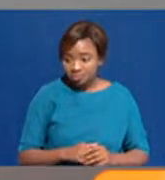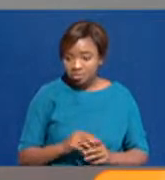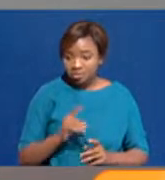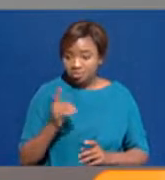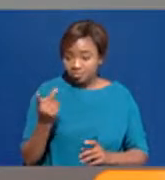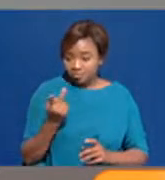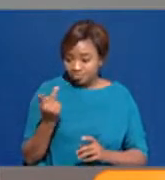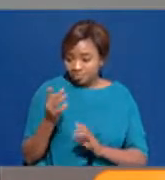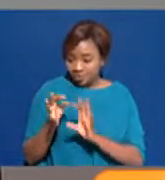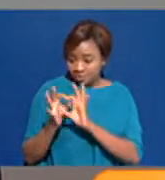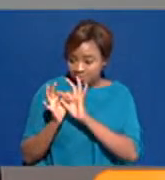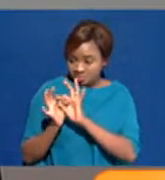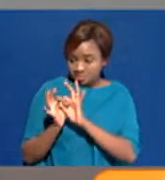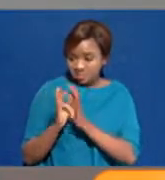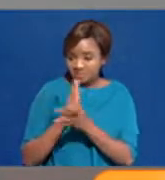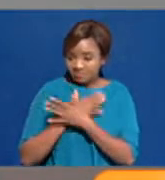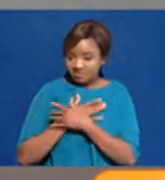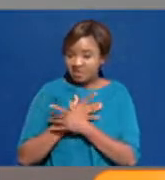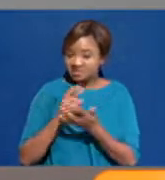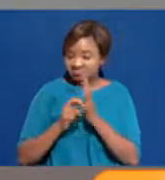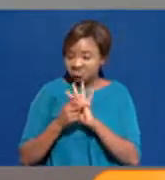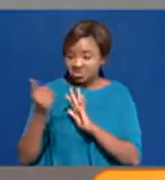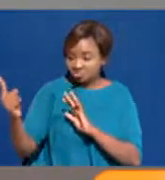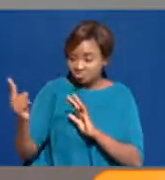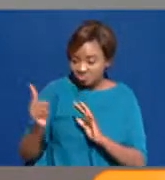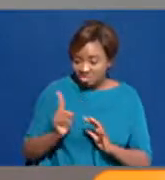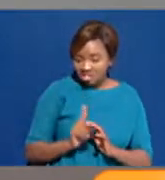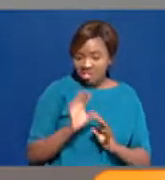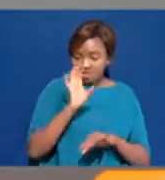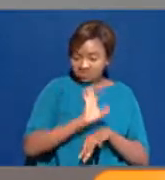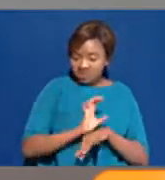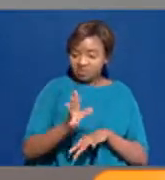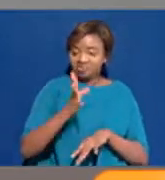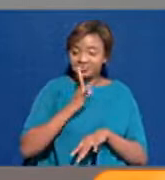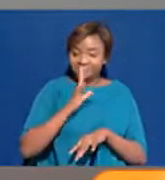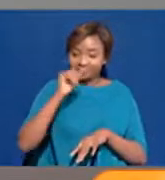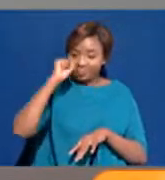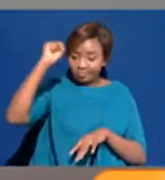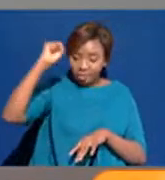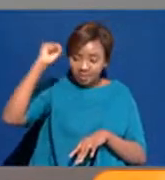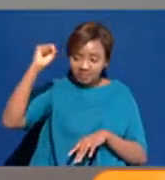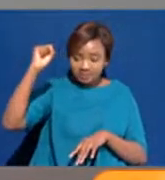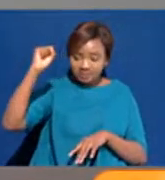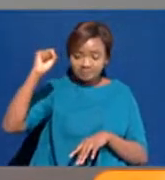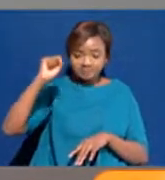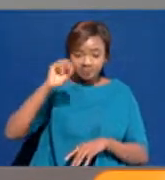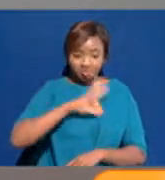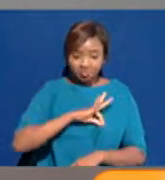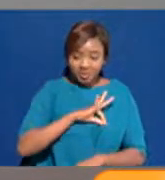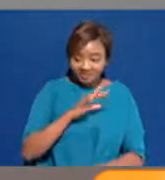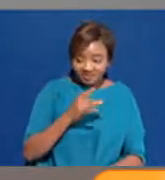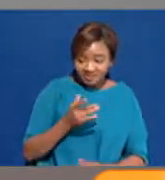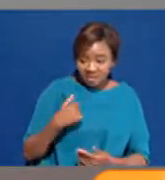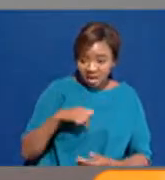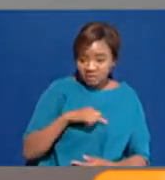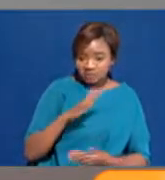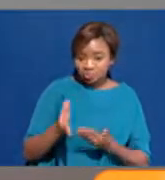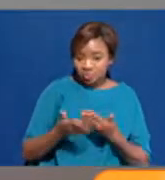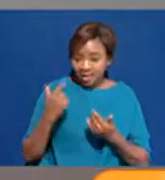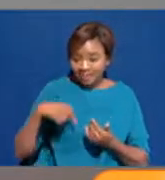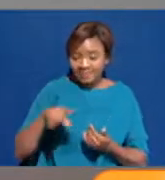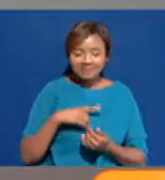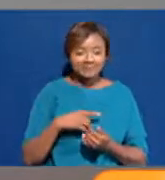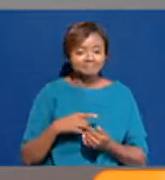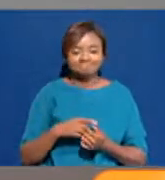somehow betray this space or to sell this space for good or for benefit, which really would be simony,